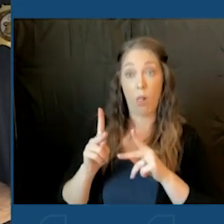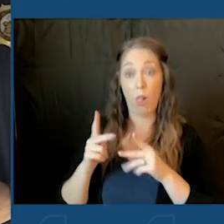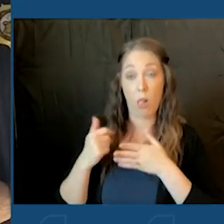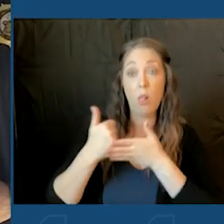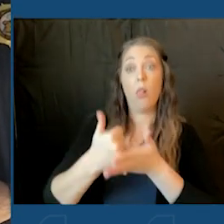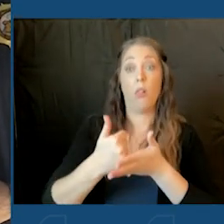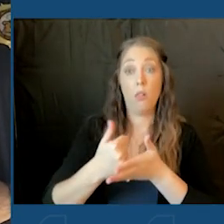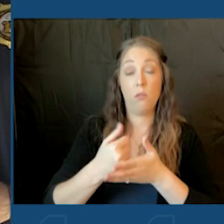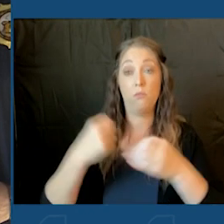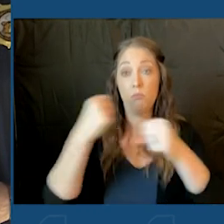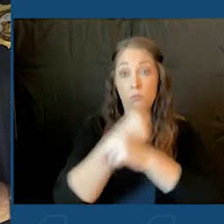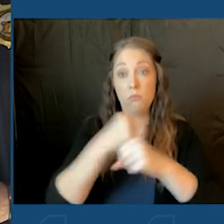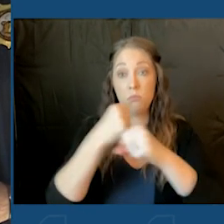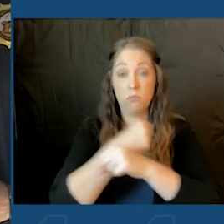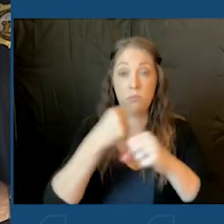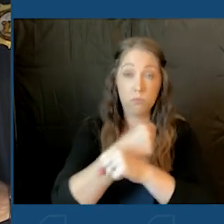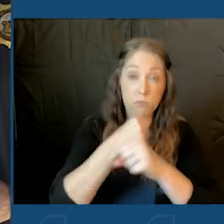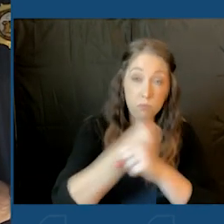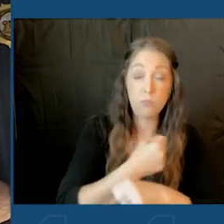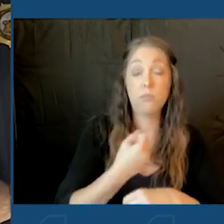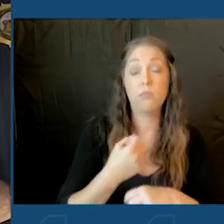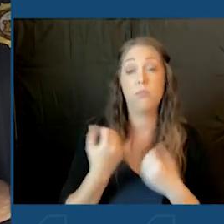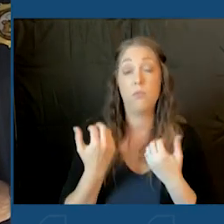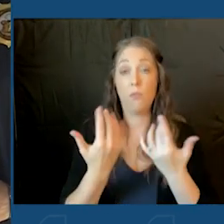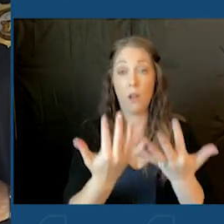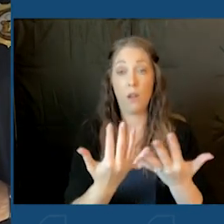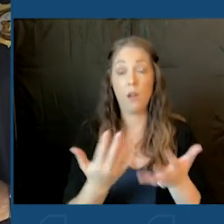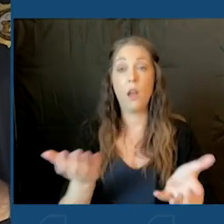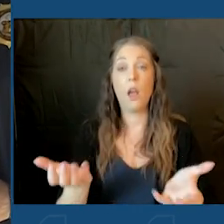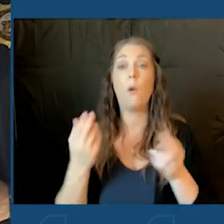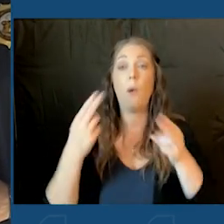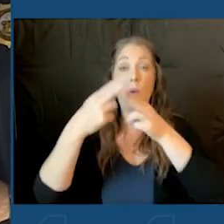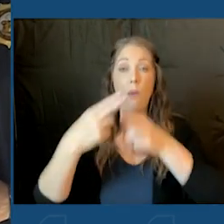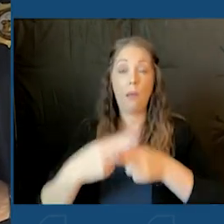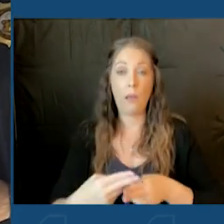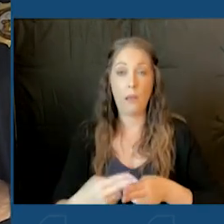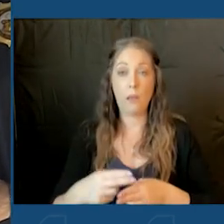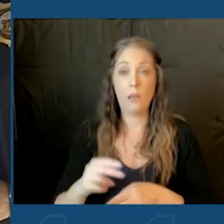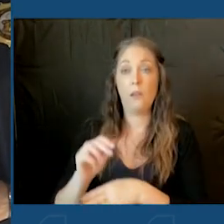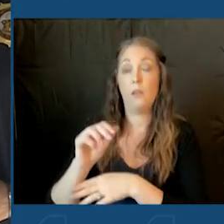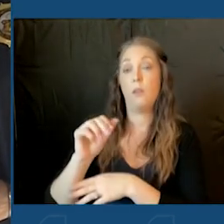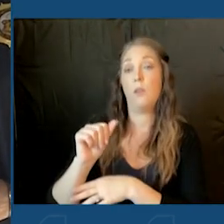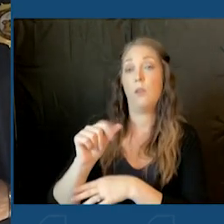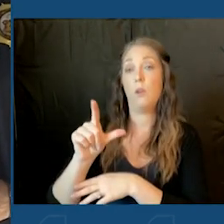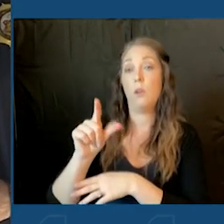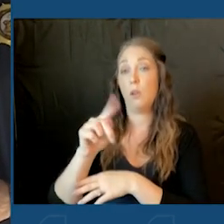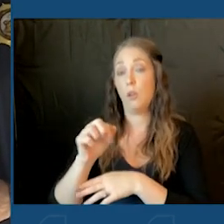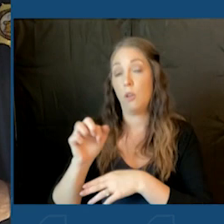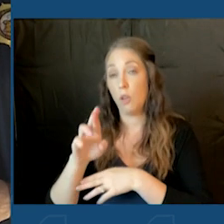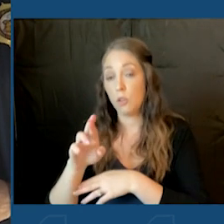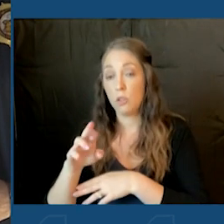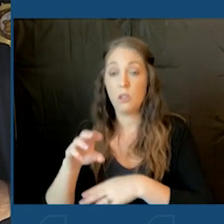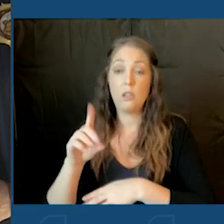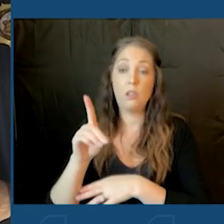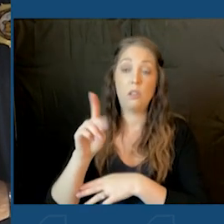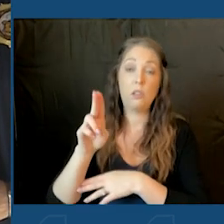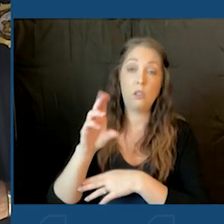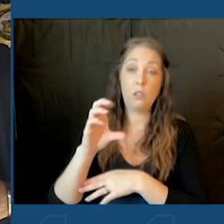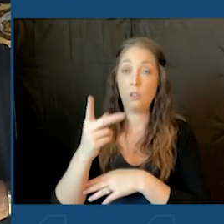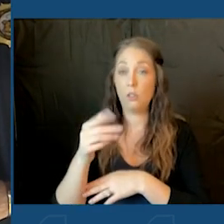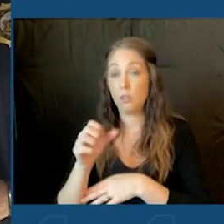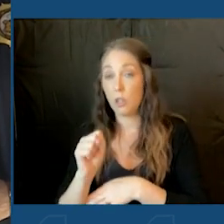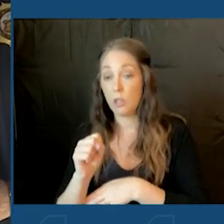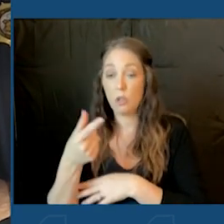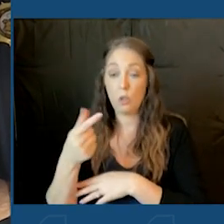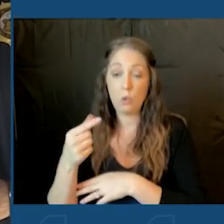the blaze. And I want to mention the fire companies from Ulster, Dutchess, Greene counties, as well as the New York State Forest Rangers and the National